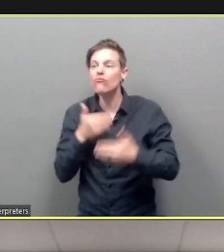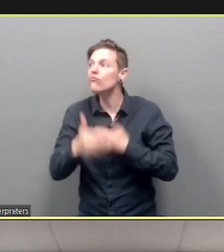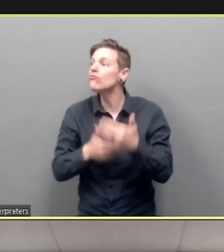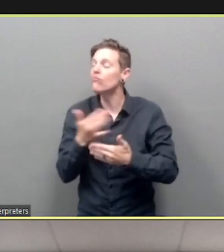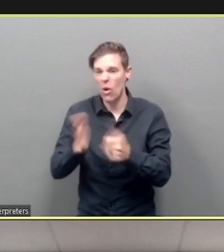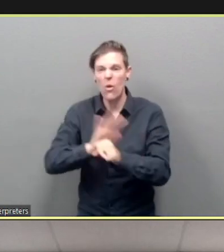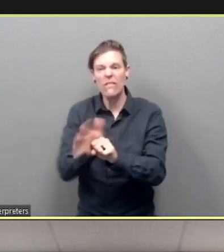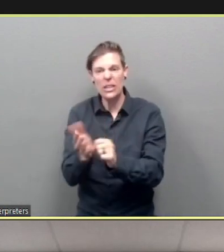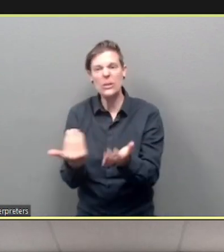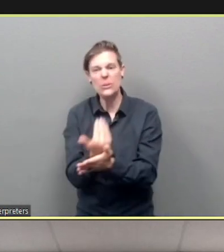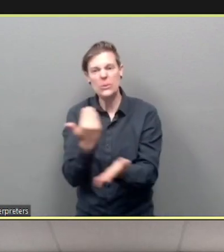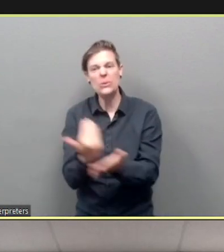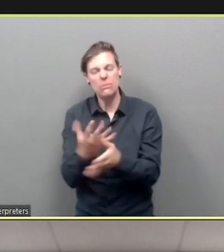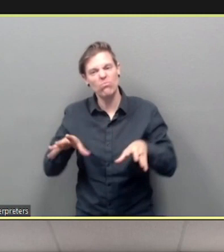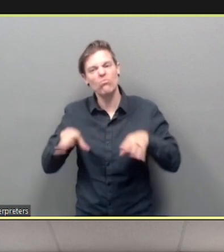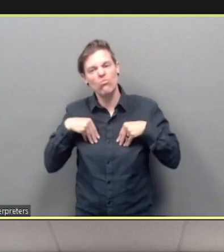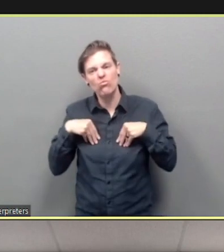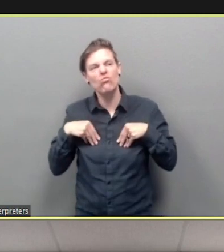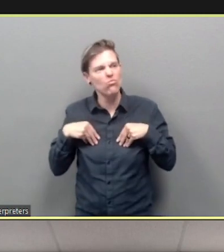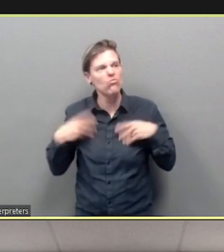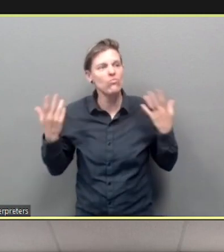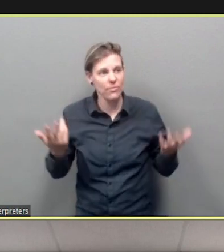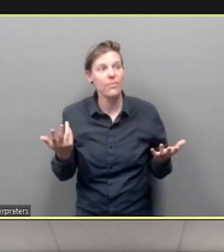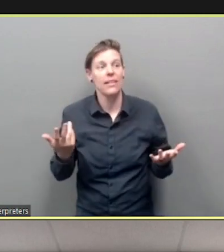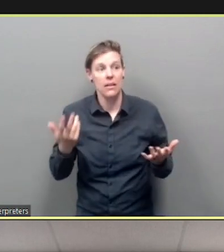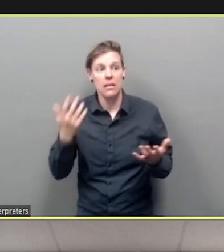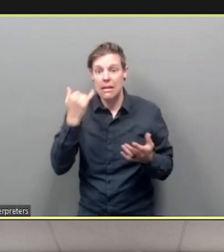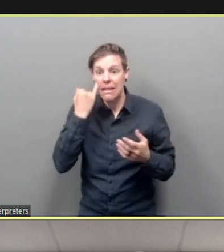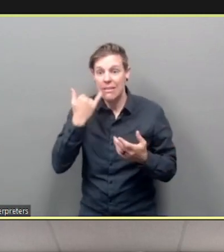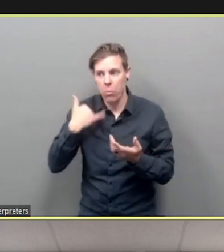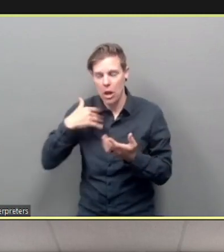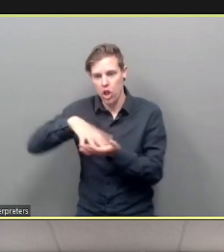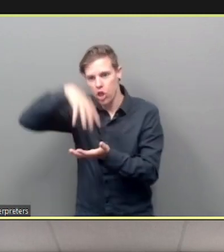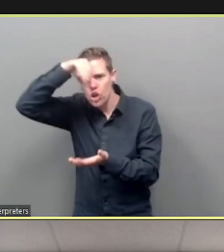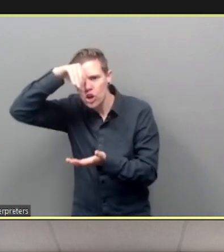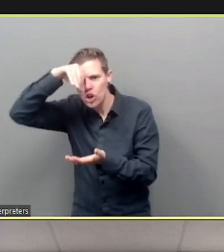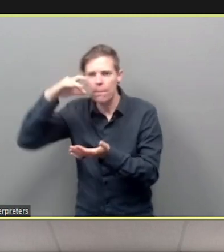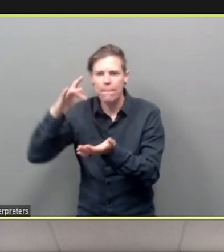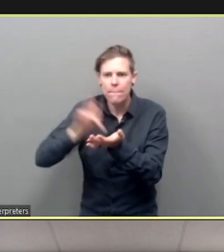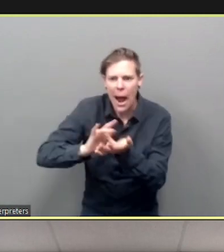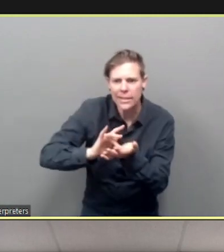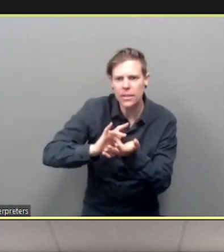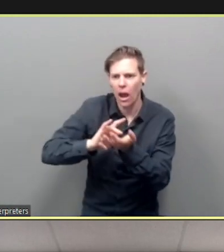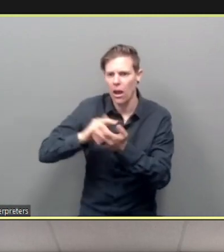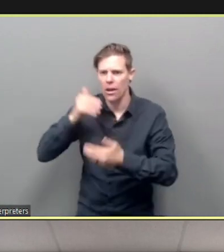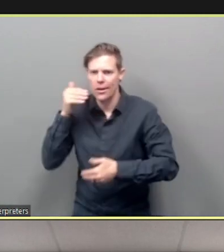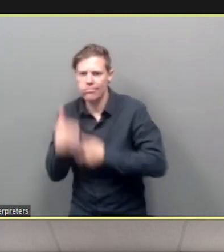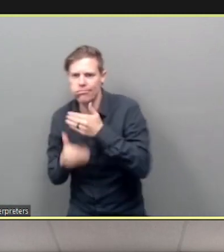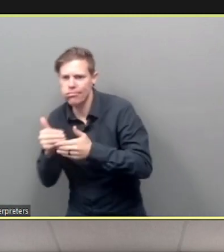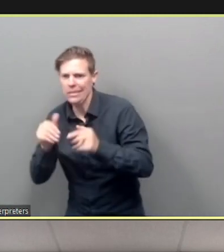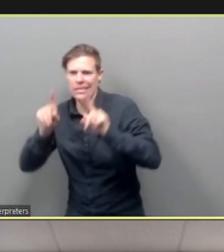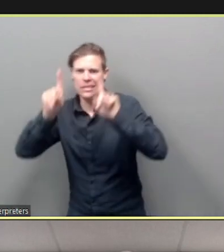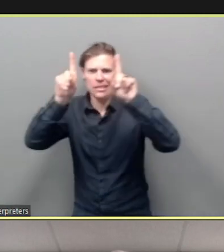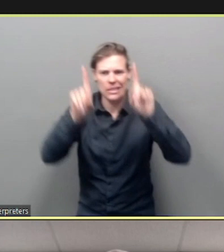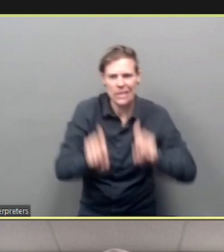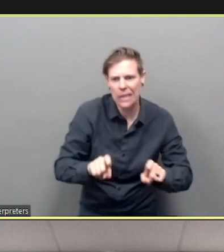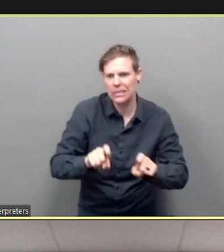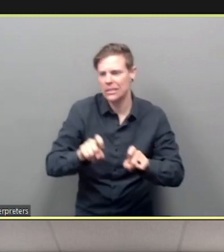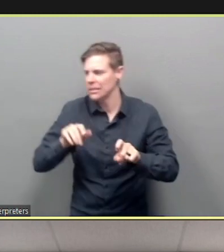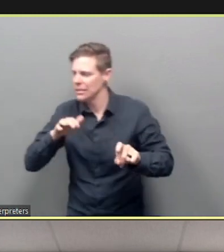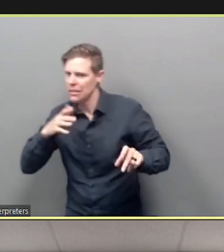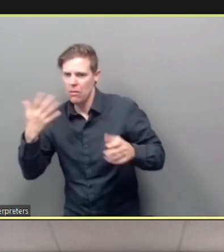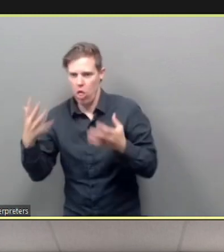COVID, is that people get tested quickly and go on early oral therapy, particularly at high risk. Now, the